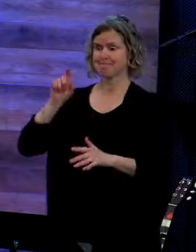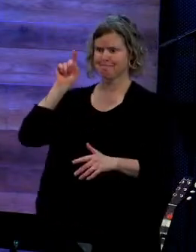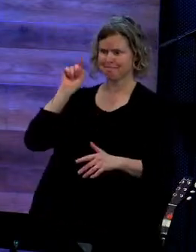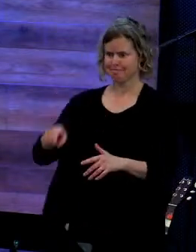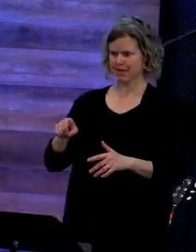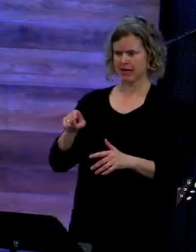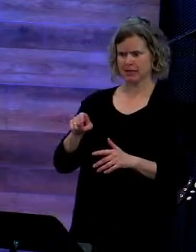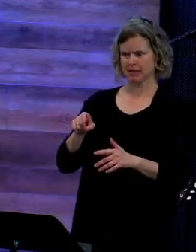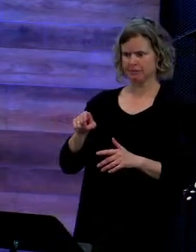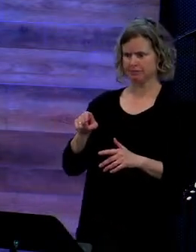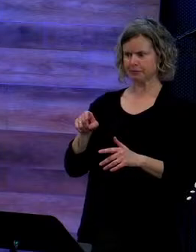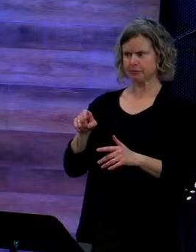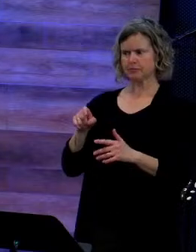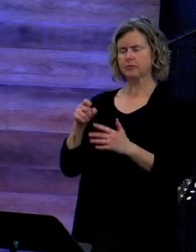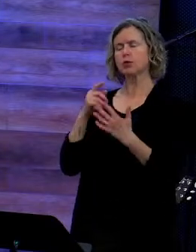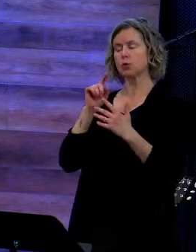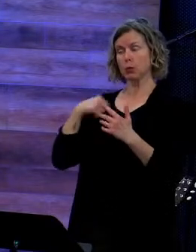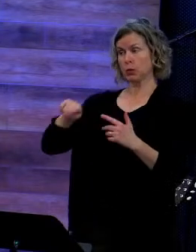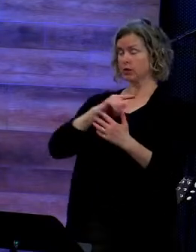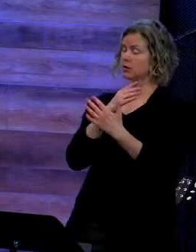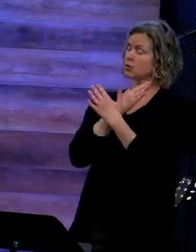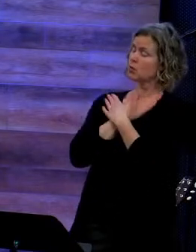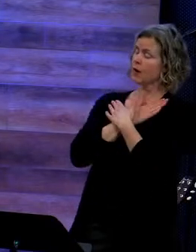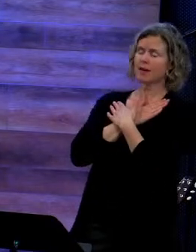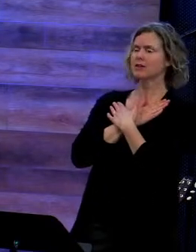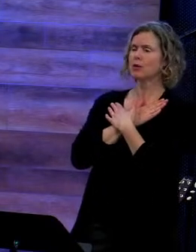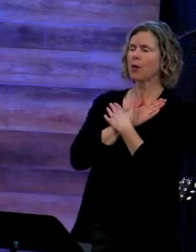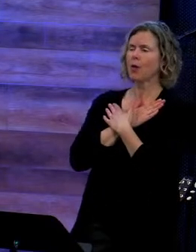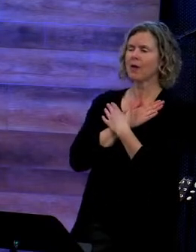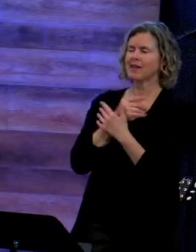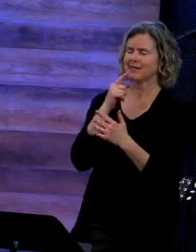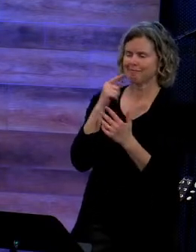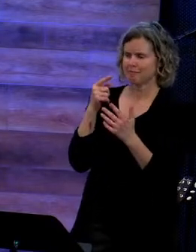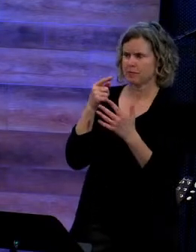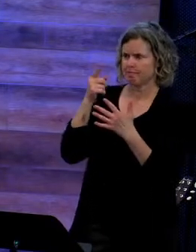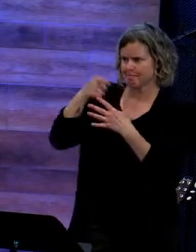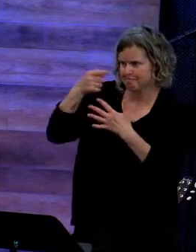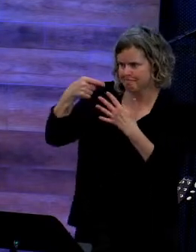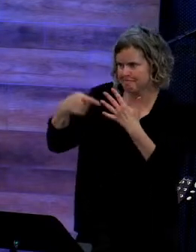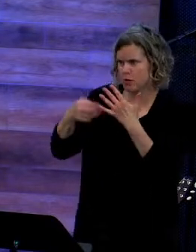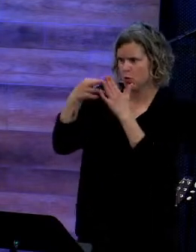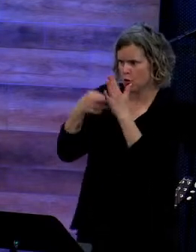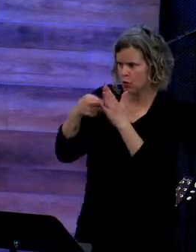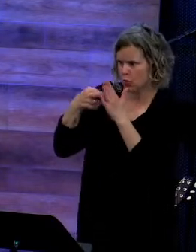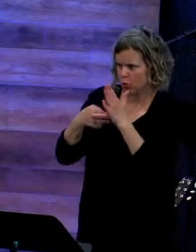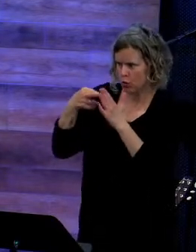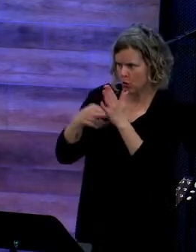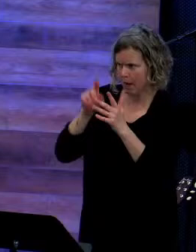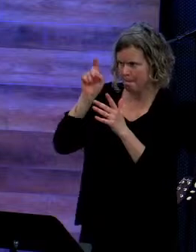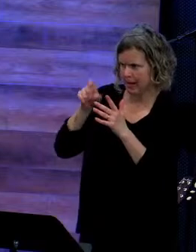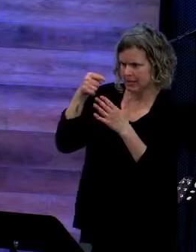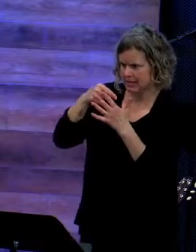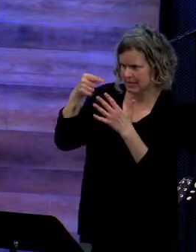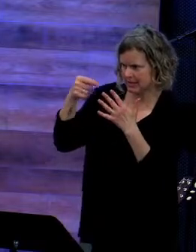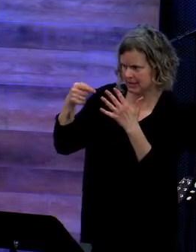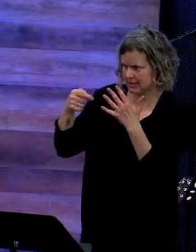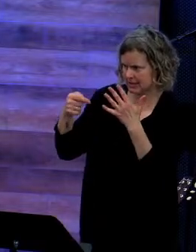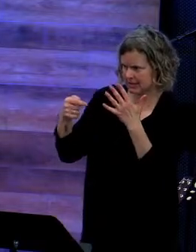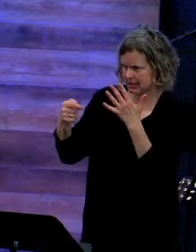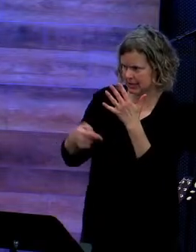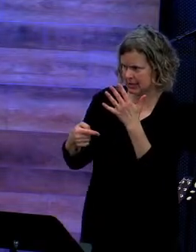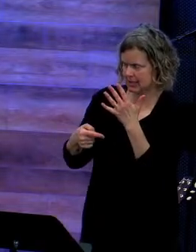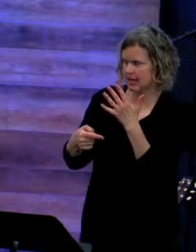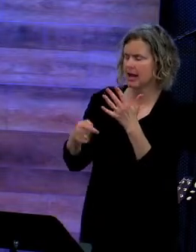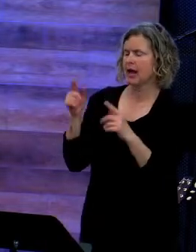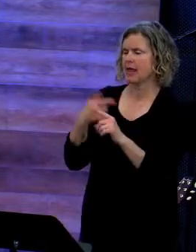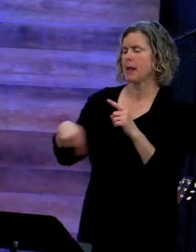but just another form of work, really. The Sabbath had lost its meaning. And so it's into this context that